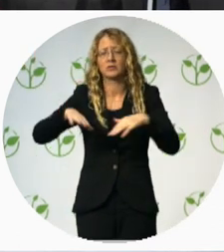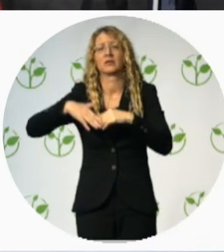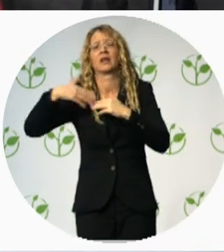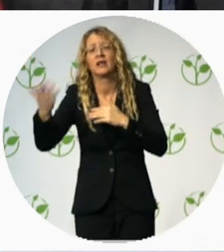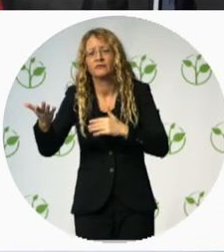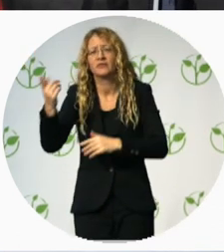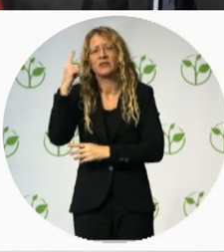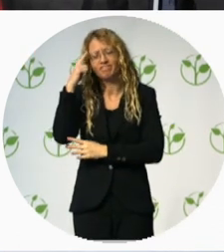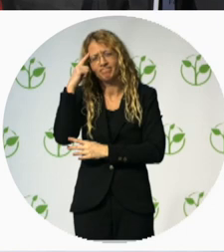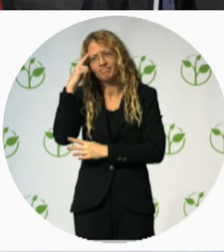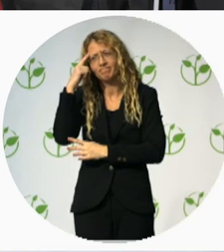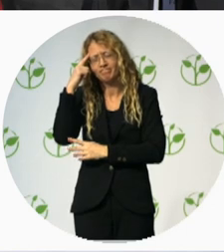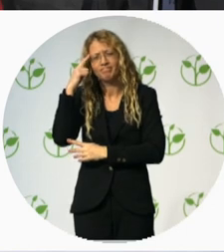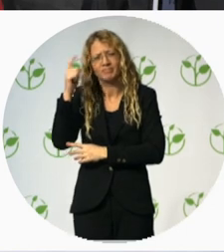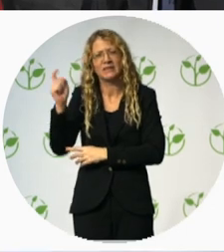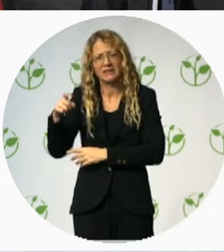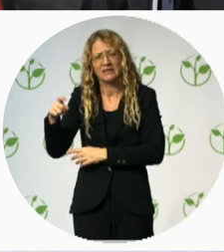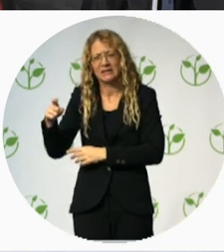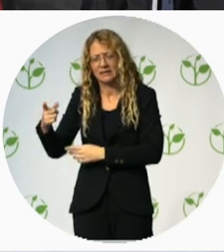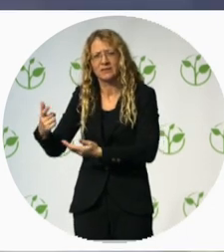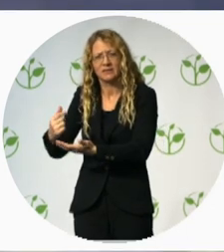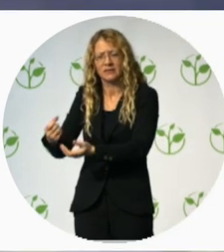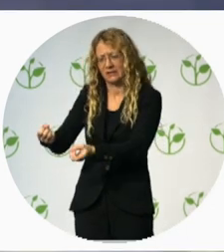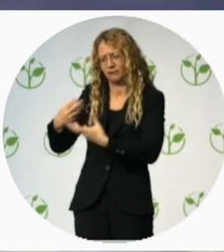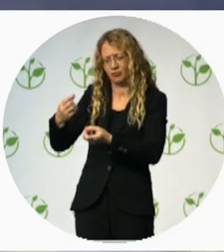mapping and monitoring all reconstruction work.